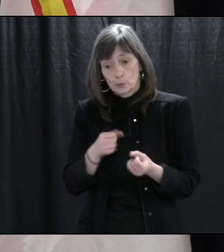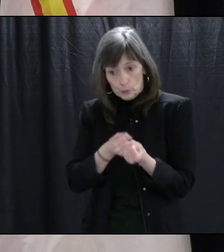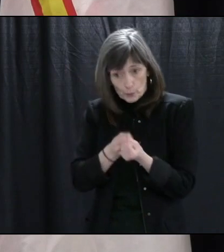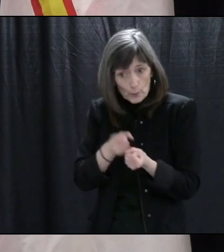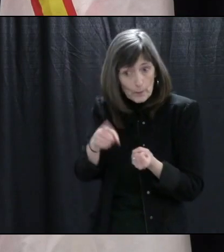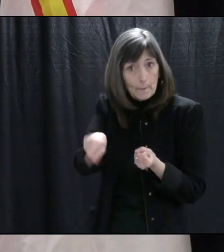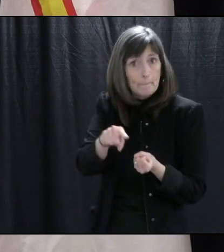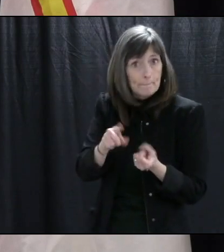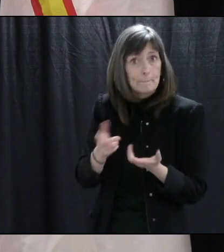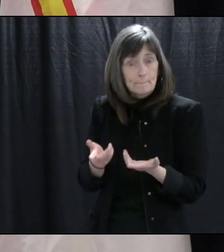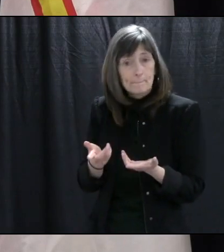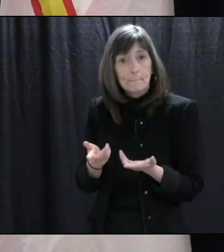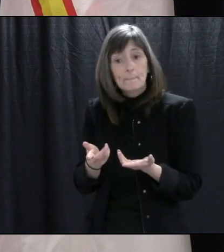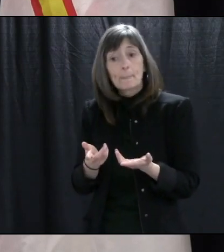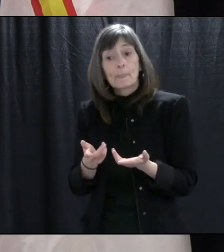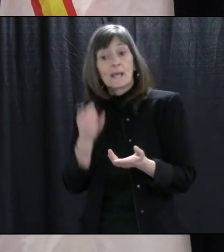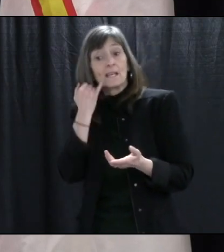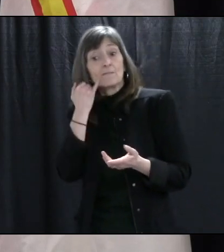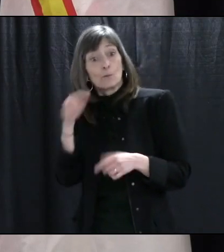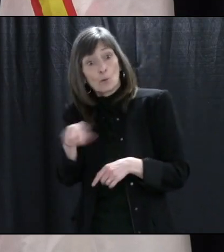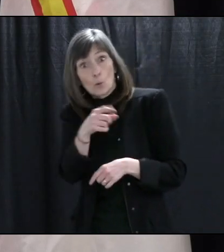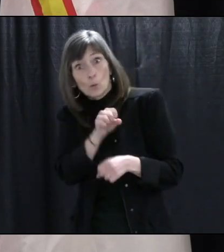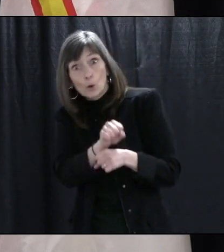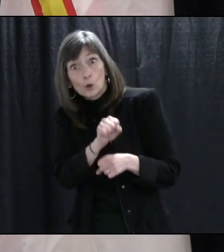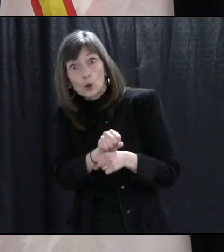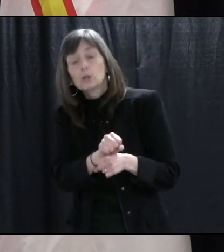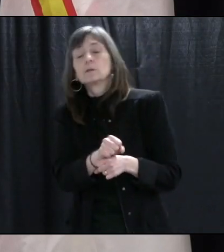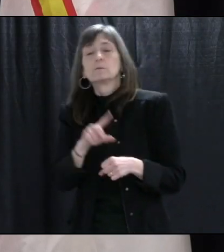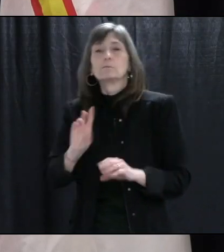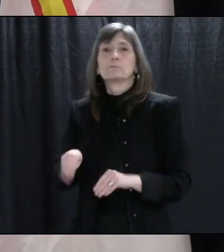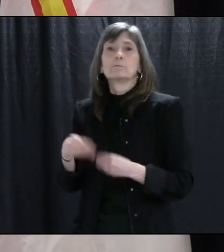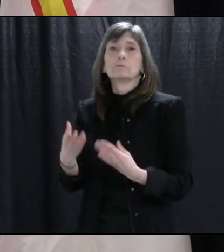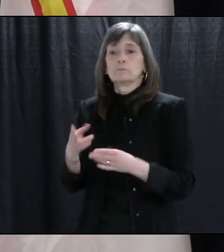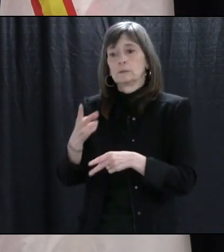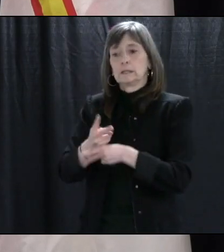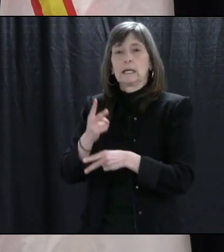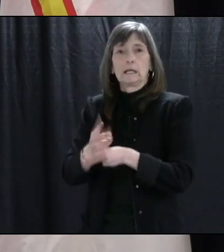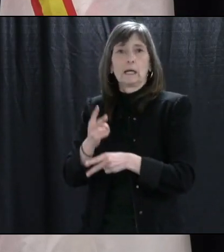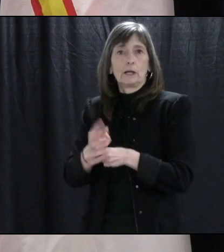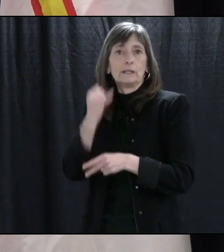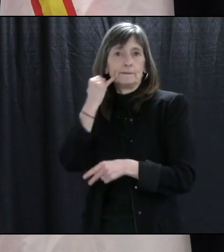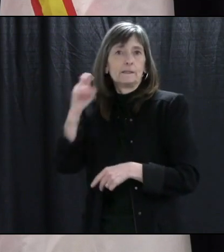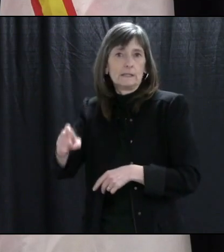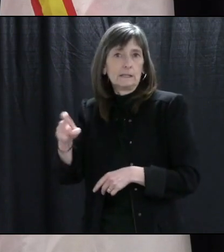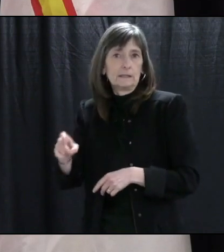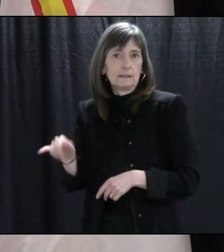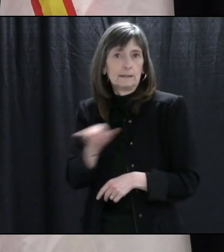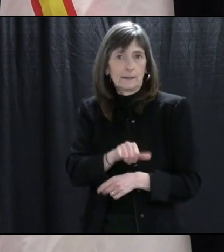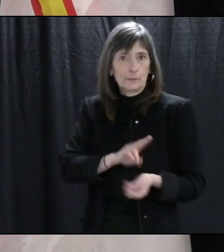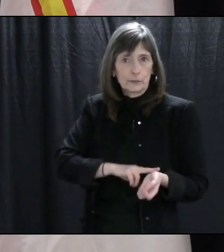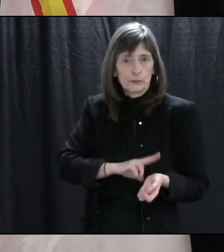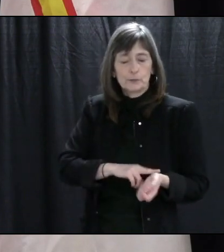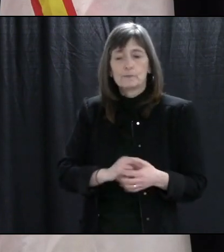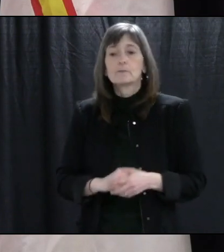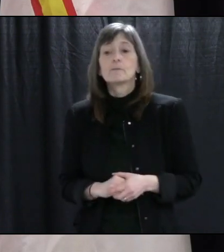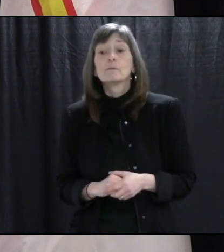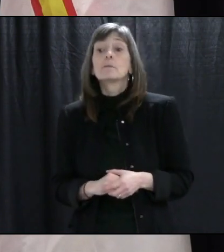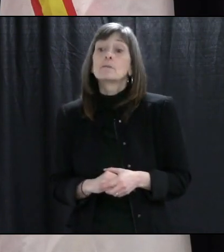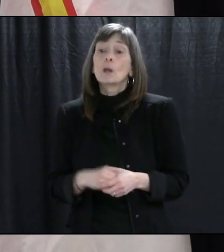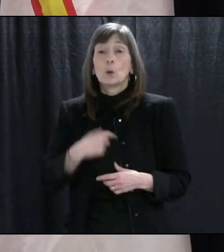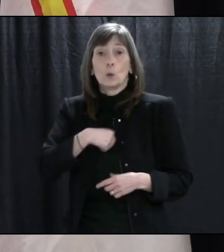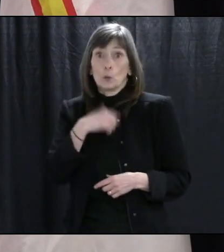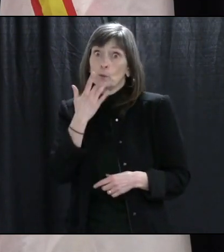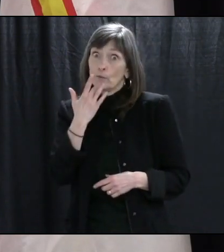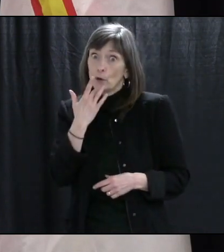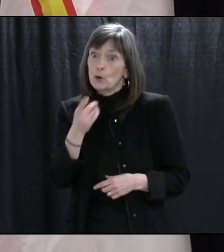as an example, with child care services if they require. Of course, the preferred method is to find